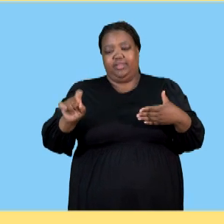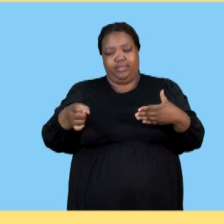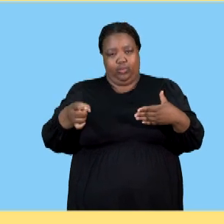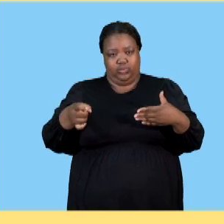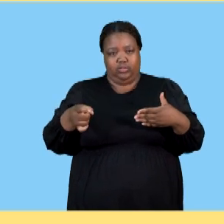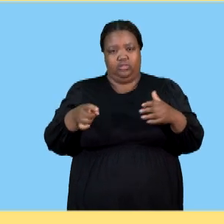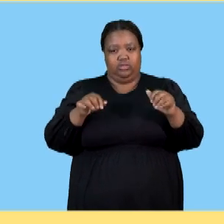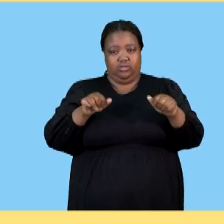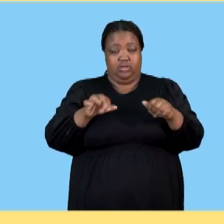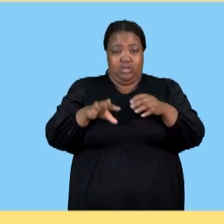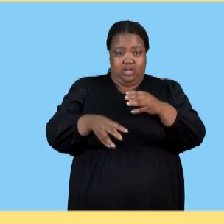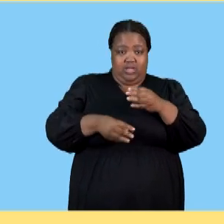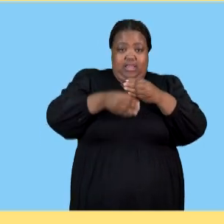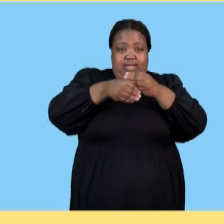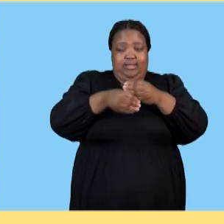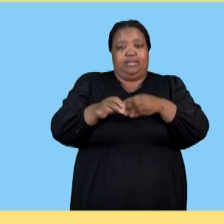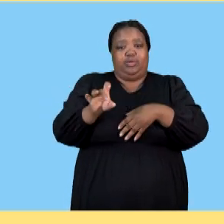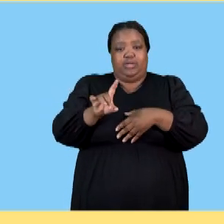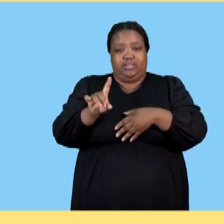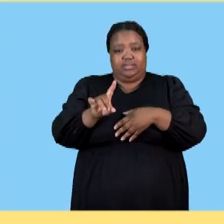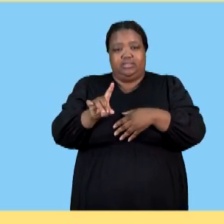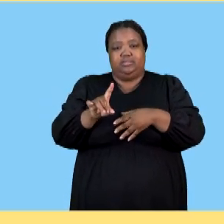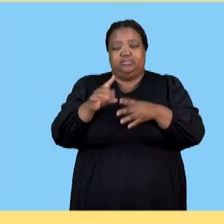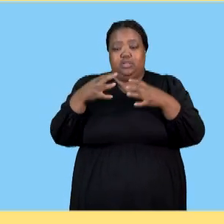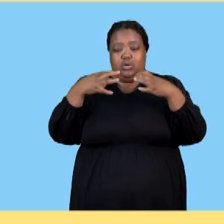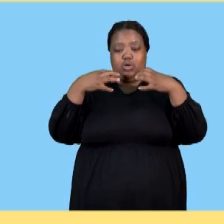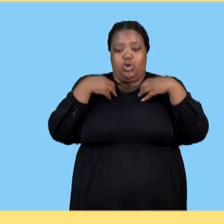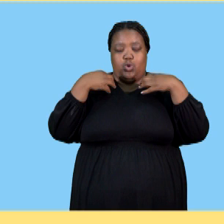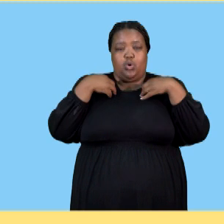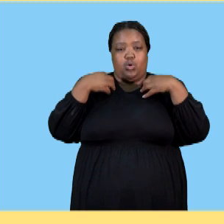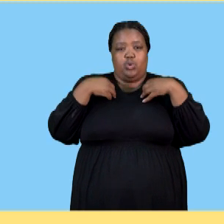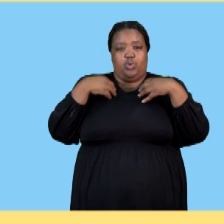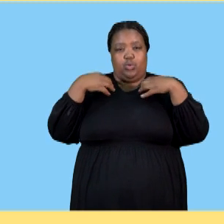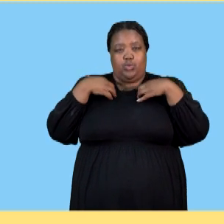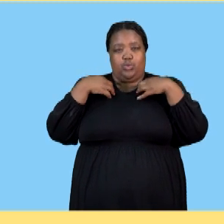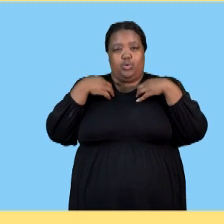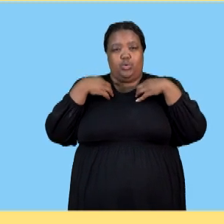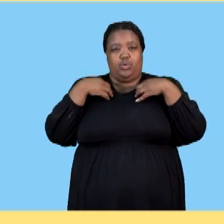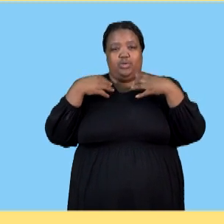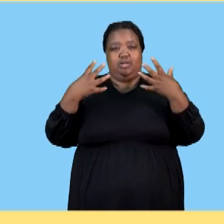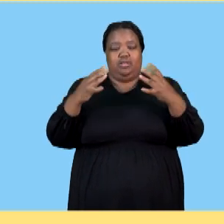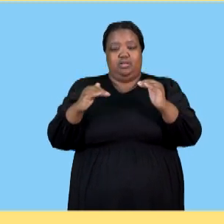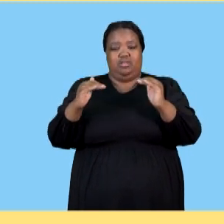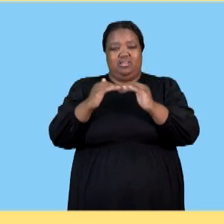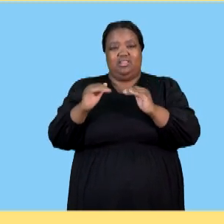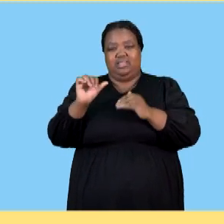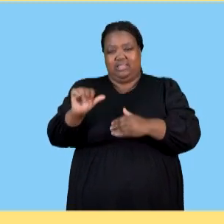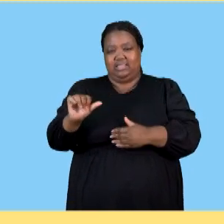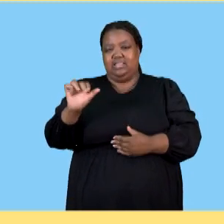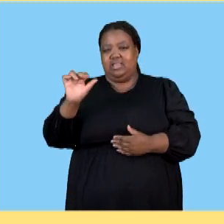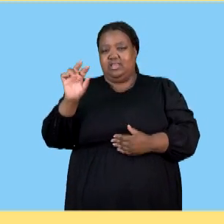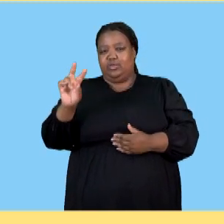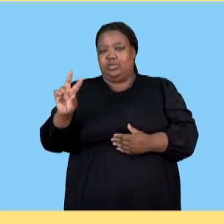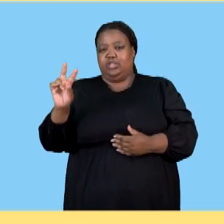538,000 there. Then you add it to the owner's equity in 2023, which is